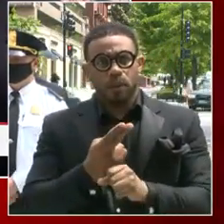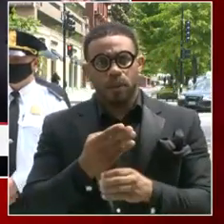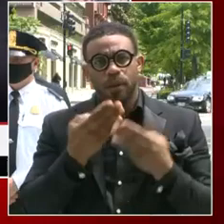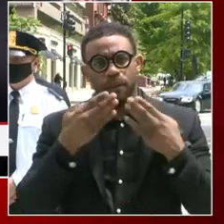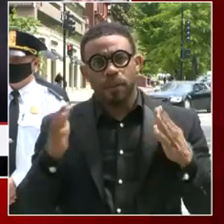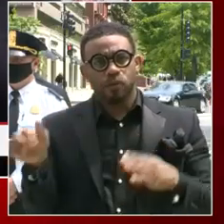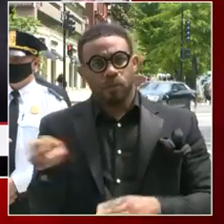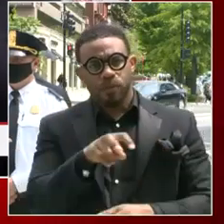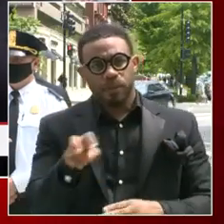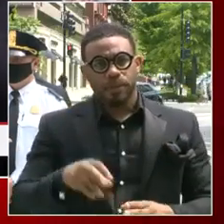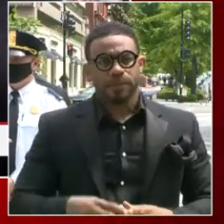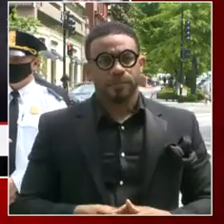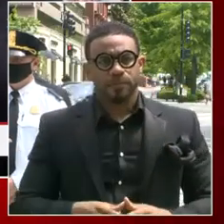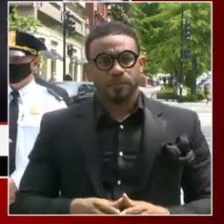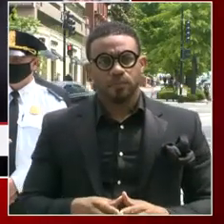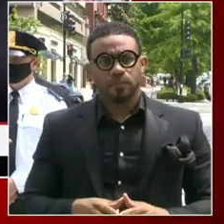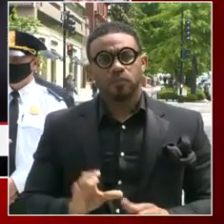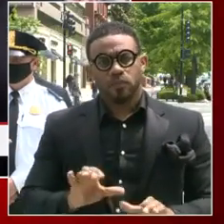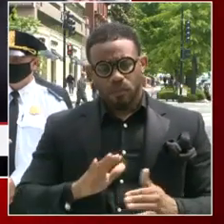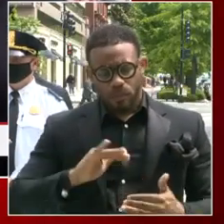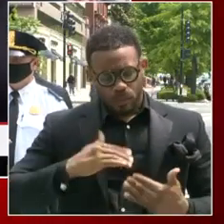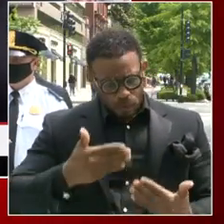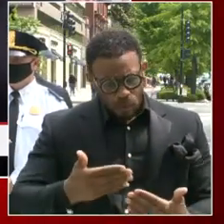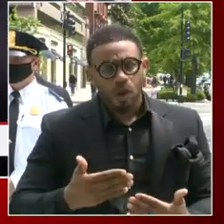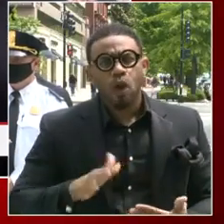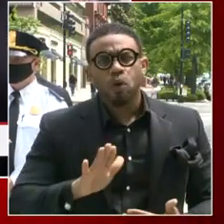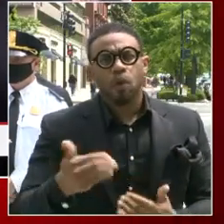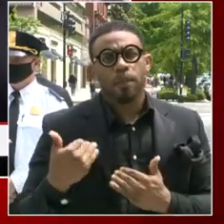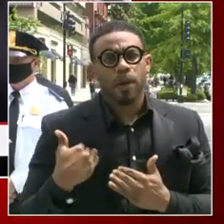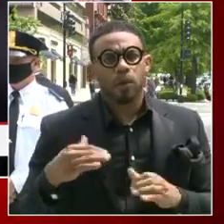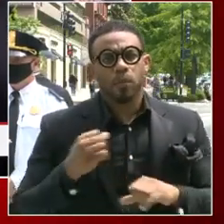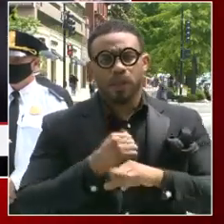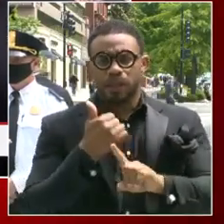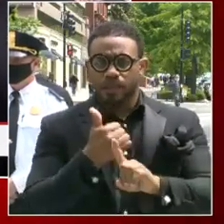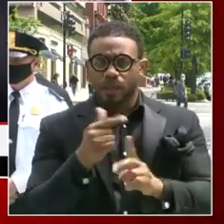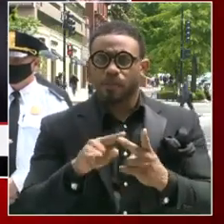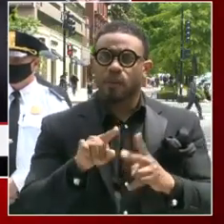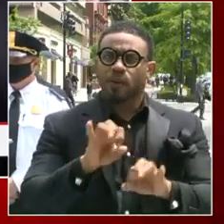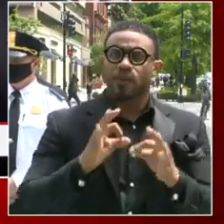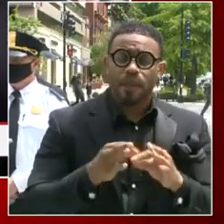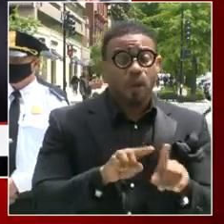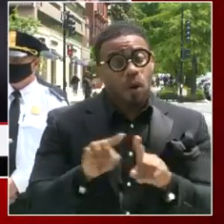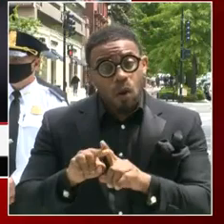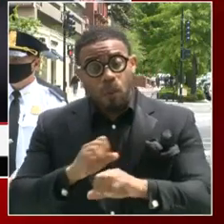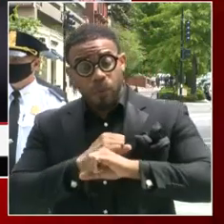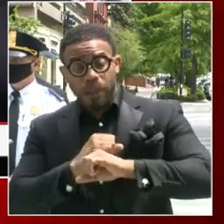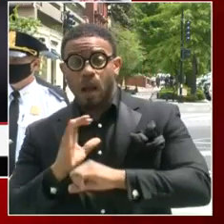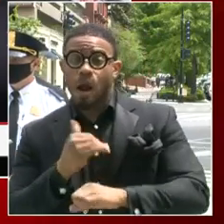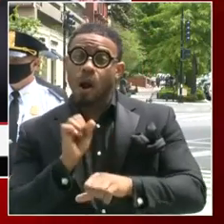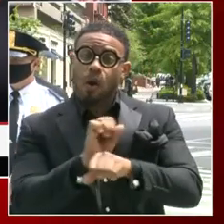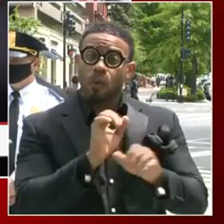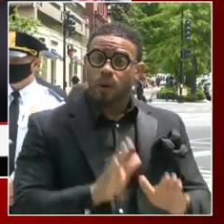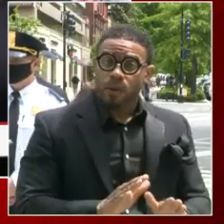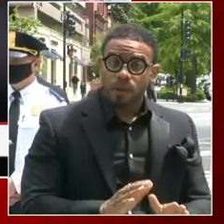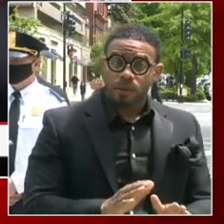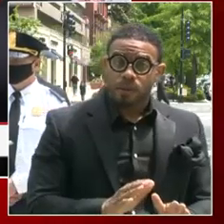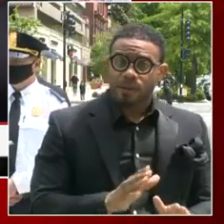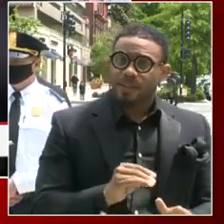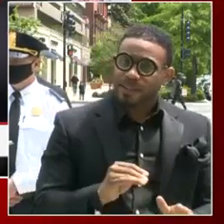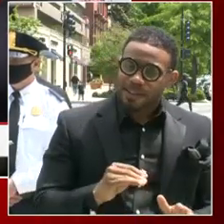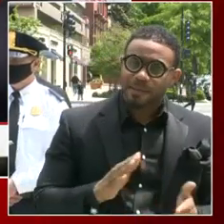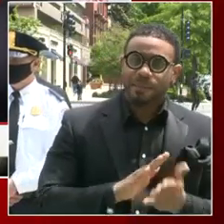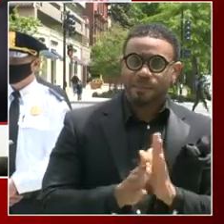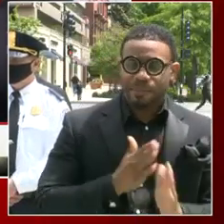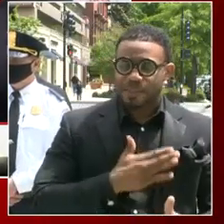public transportation. So do your part to protect yourself and your family, but also protect our workers and